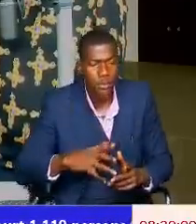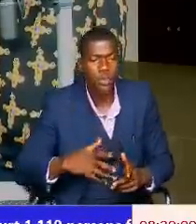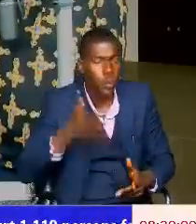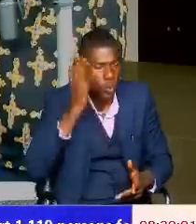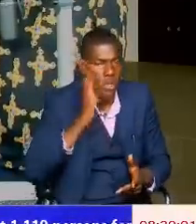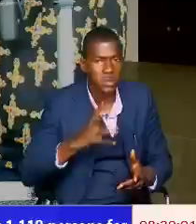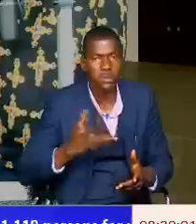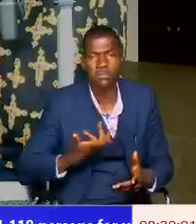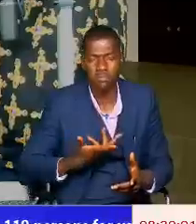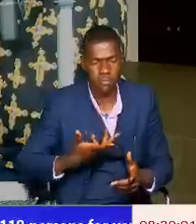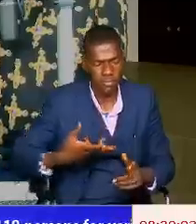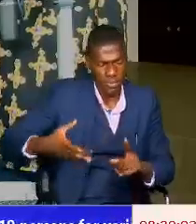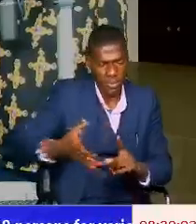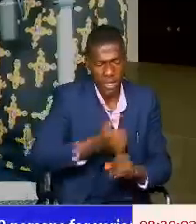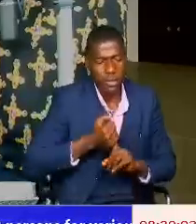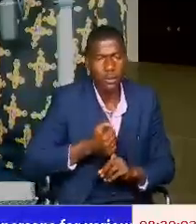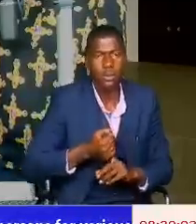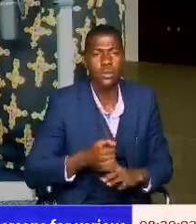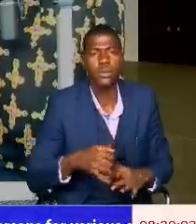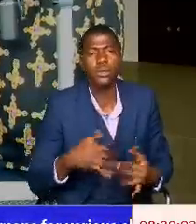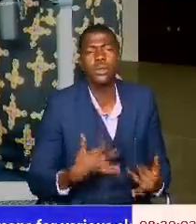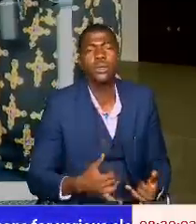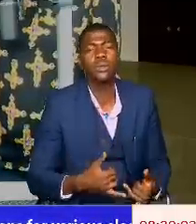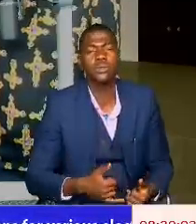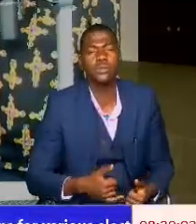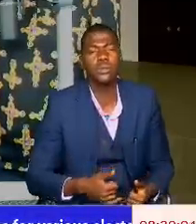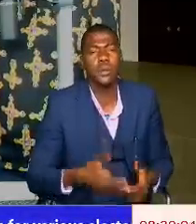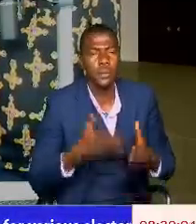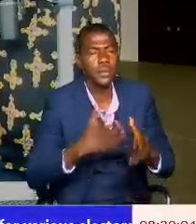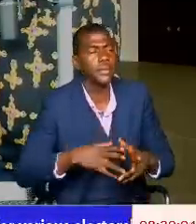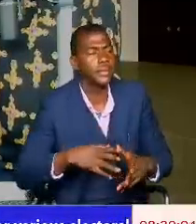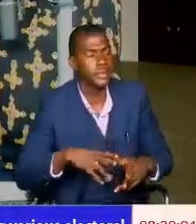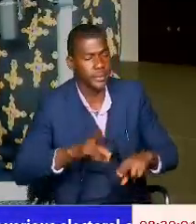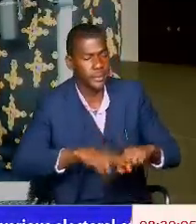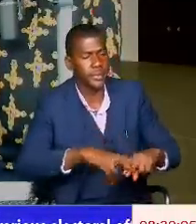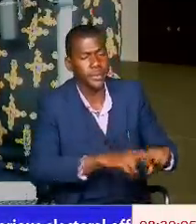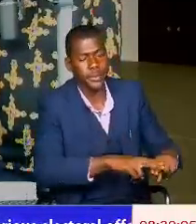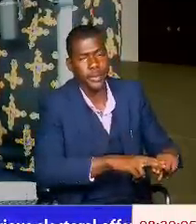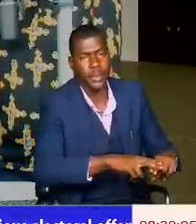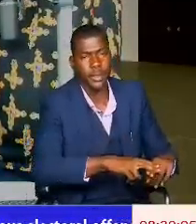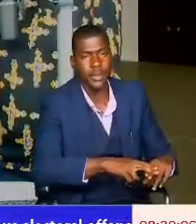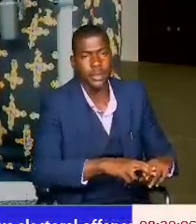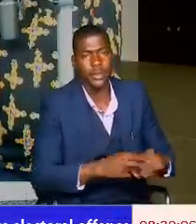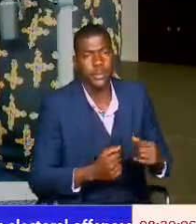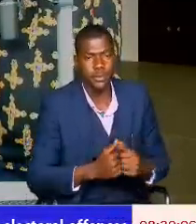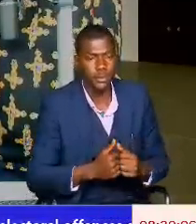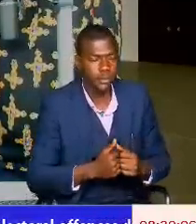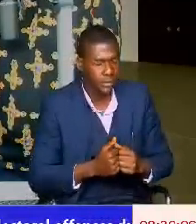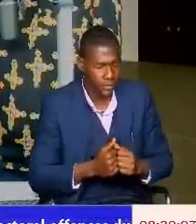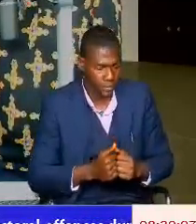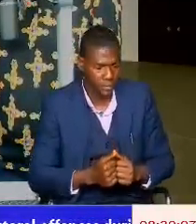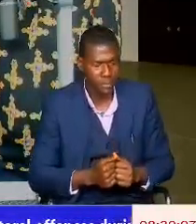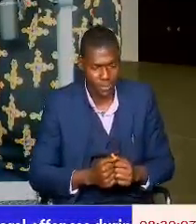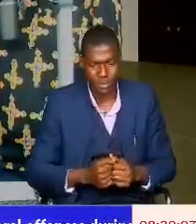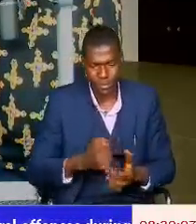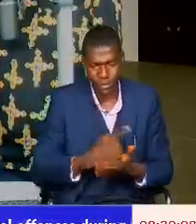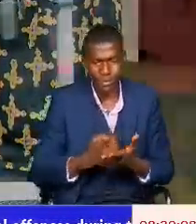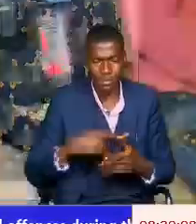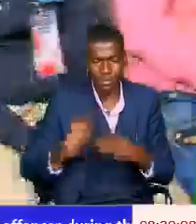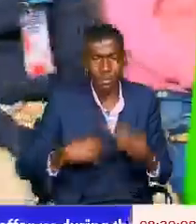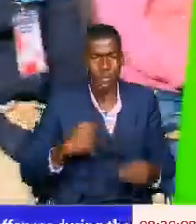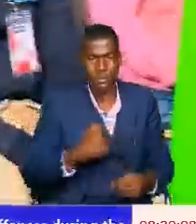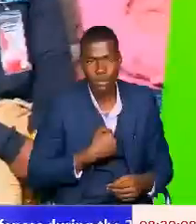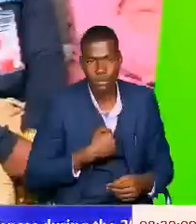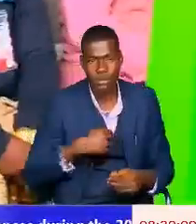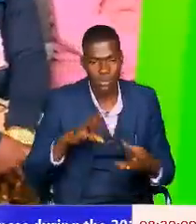are criminals, they discuss, they say, I despoil their market. They gang up against me, say, I despoil their market. I